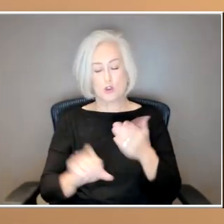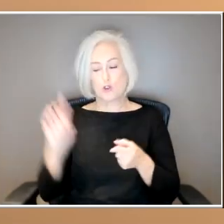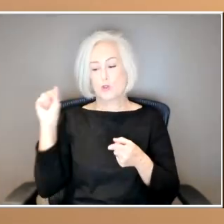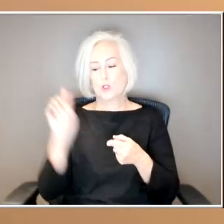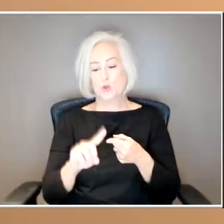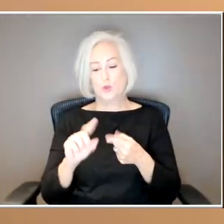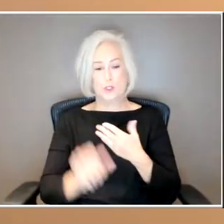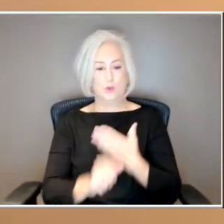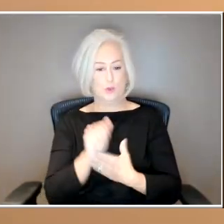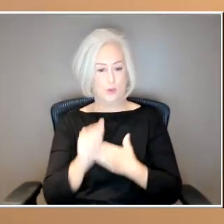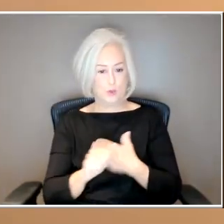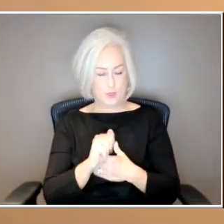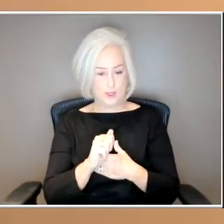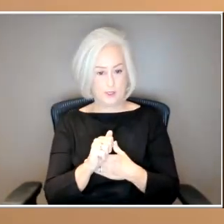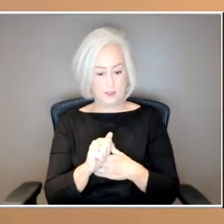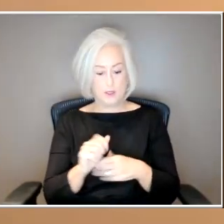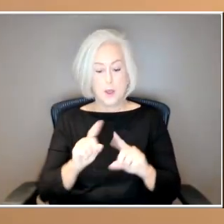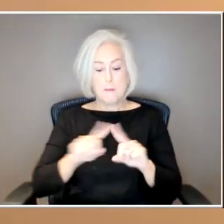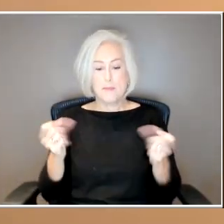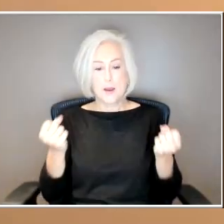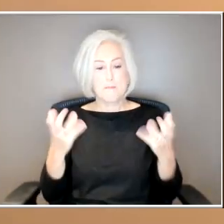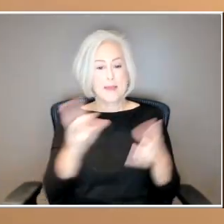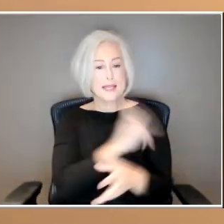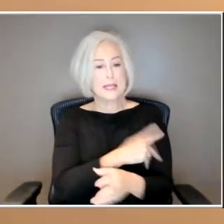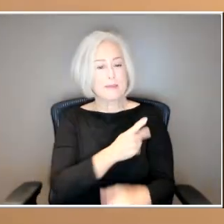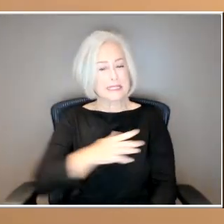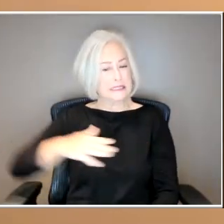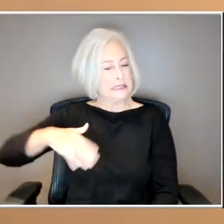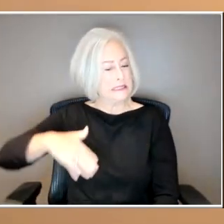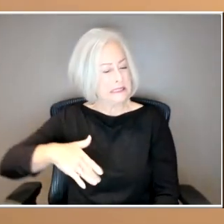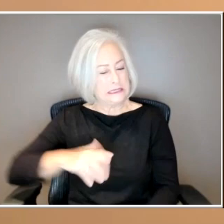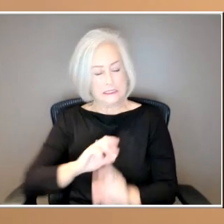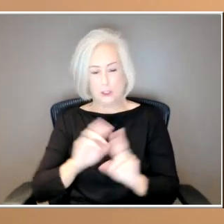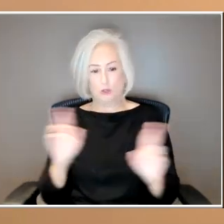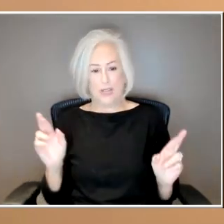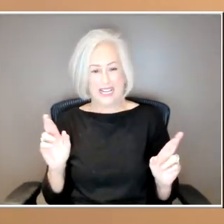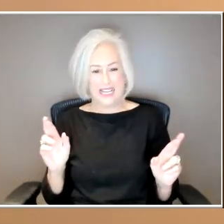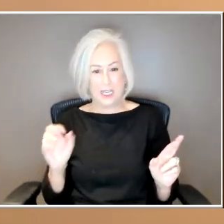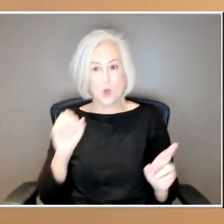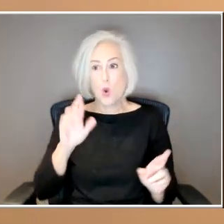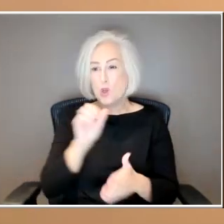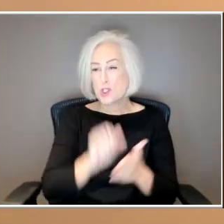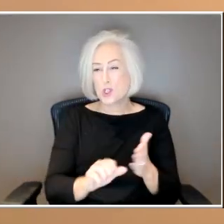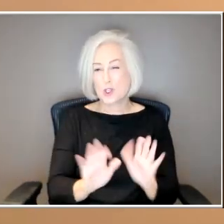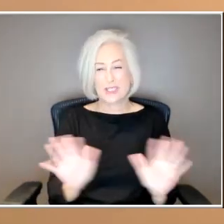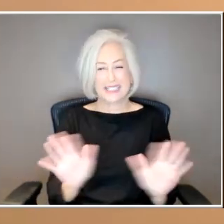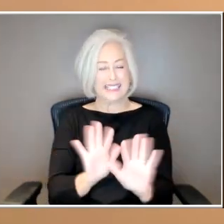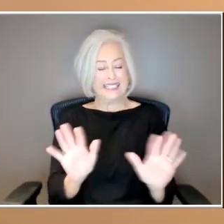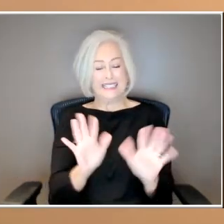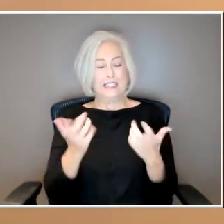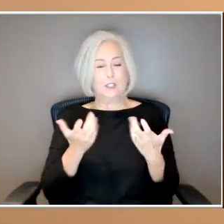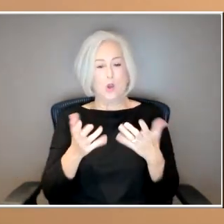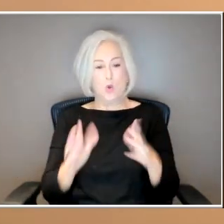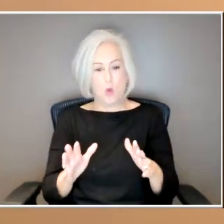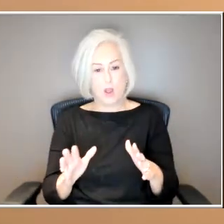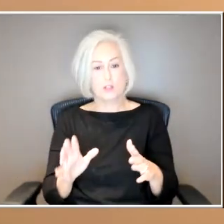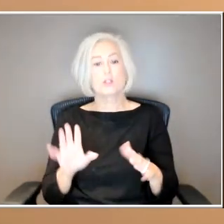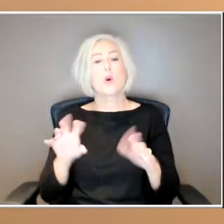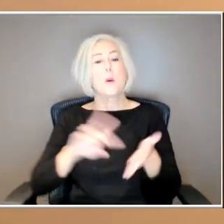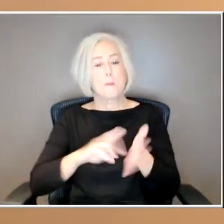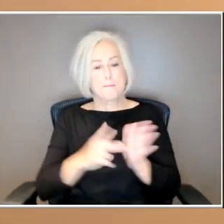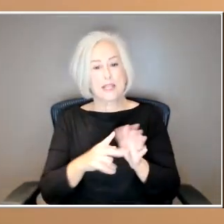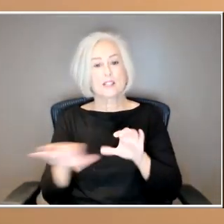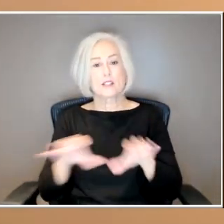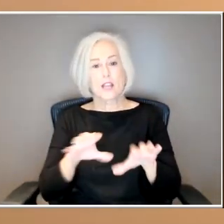have a ton of patients who are not ready for surgery, or maybe surgery is never going to be right for them, and they do increased screening. And so the